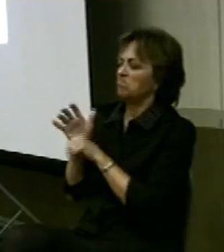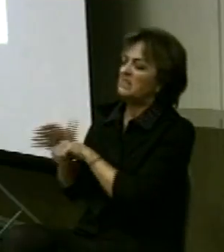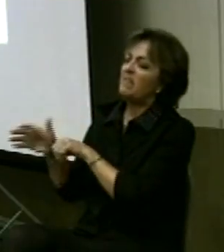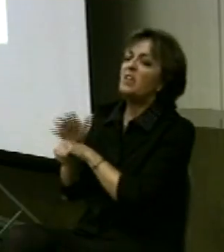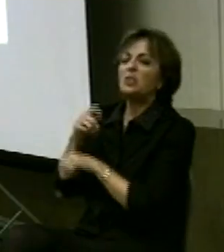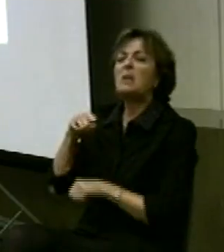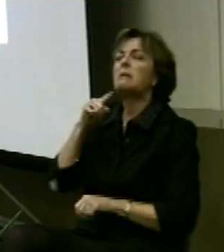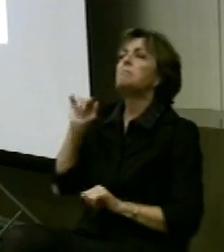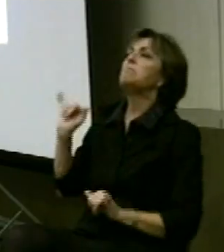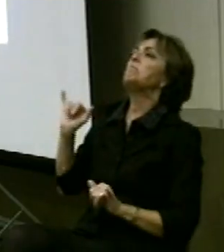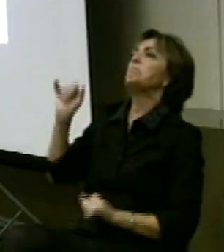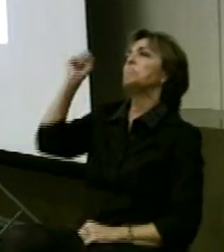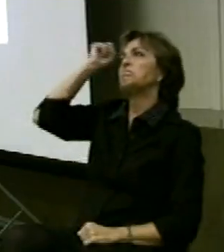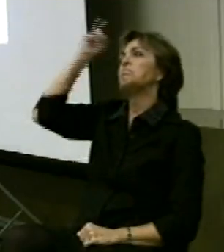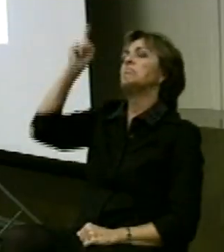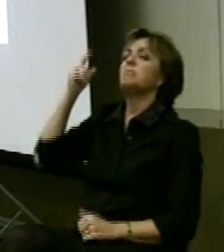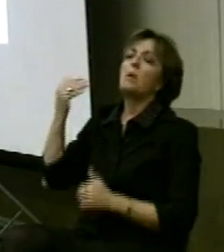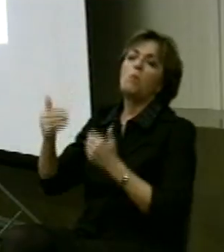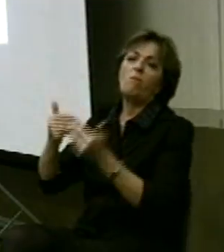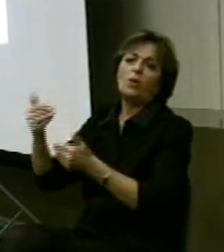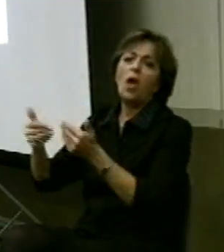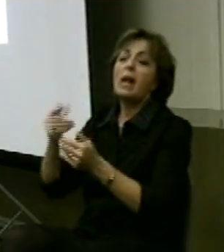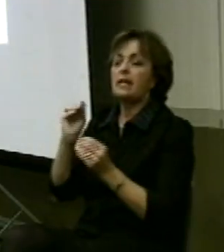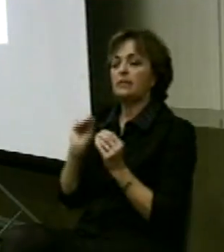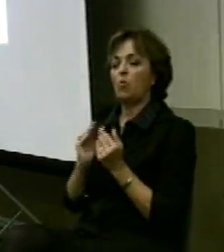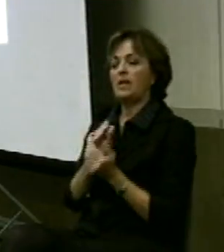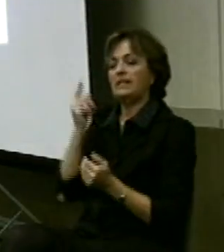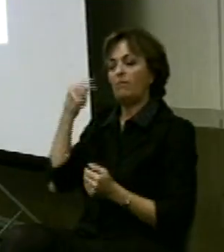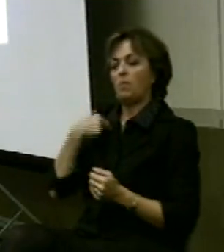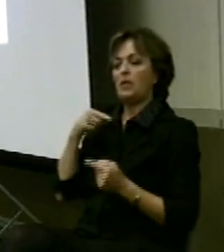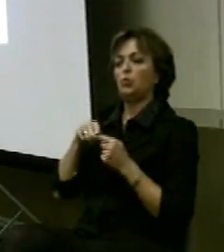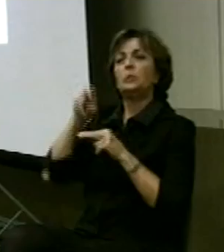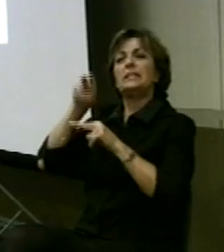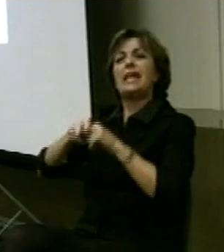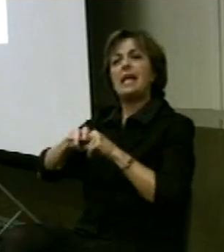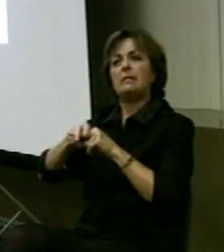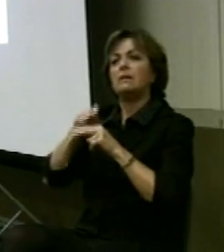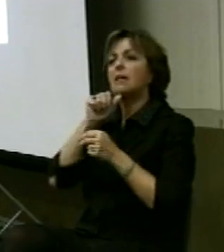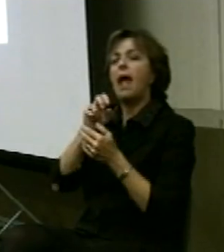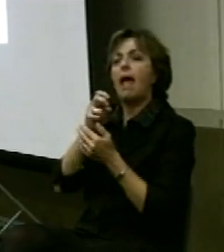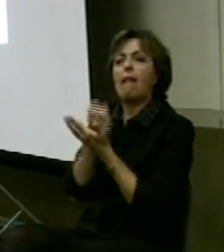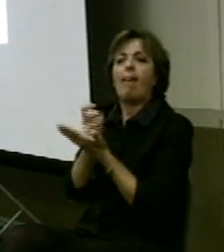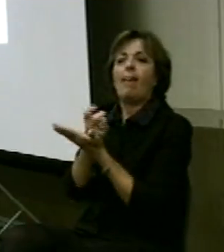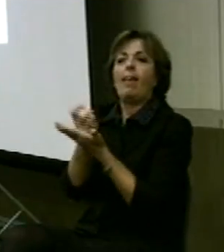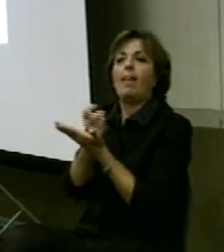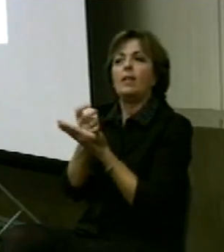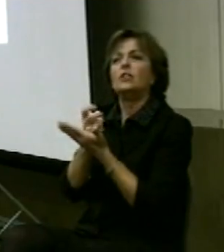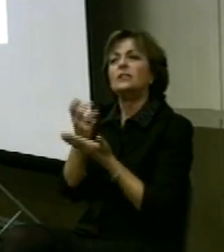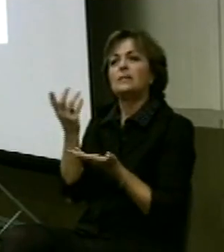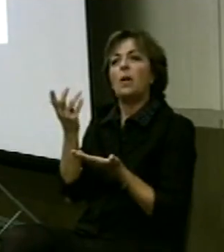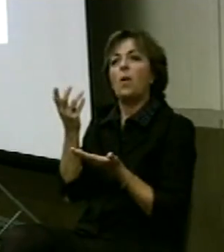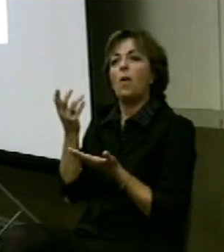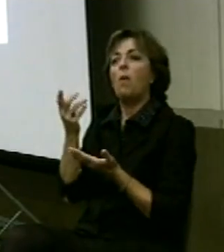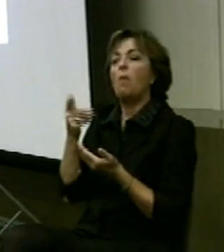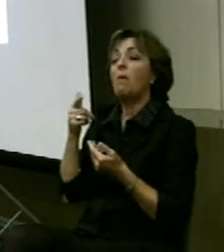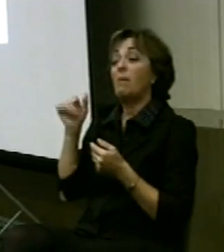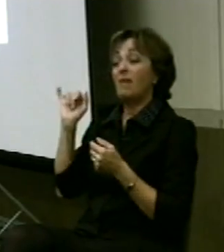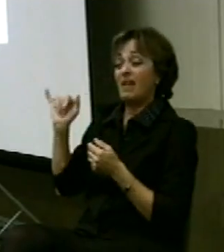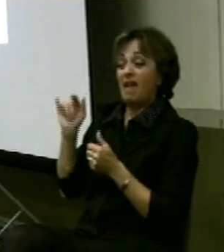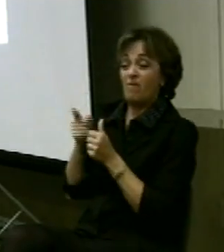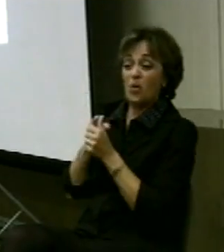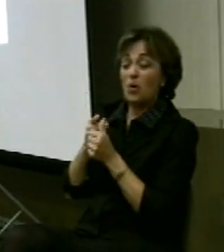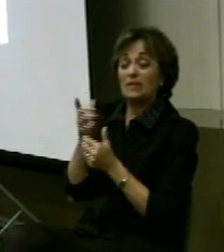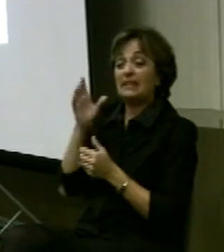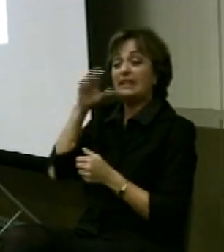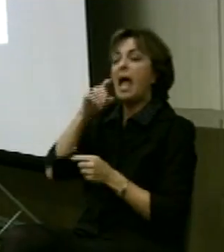that was cool. Moving on, it's much easier for me to sit in my chair, you know? So just kind of letting the novelty of that wear off. Steve, did you have something